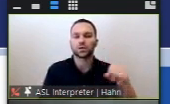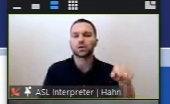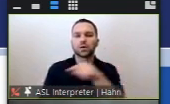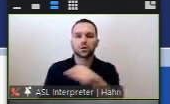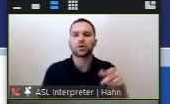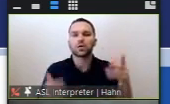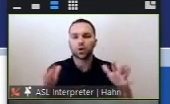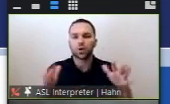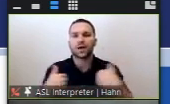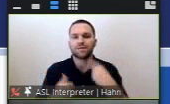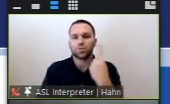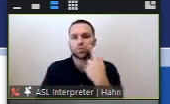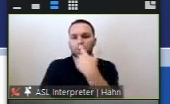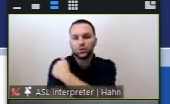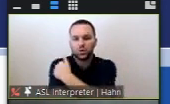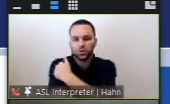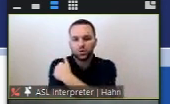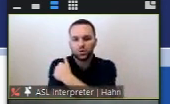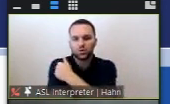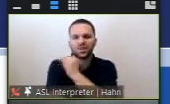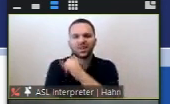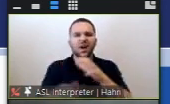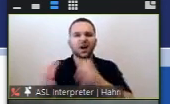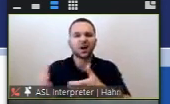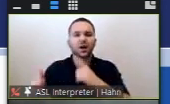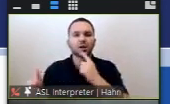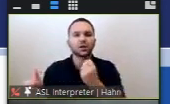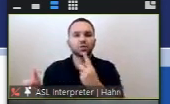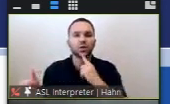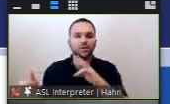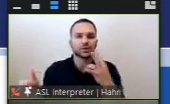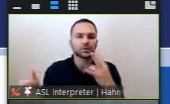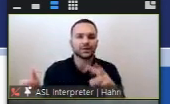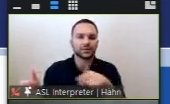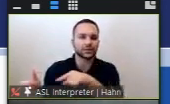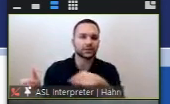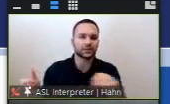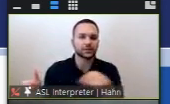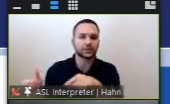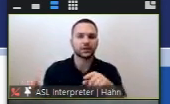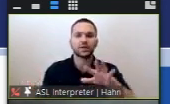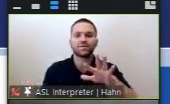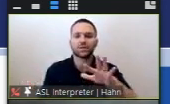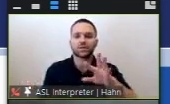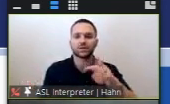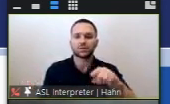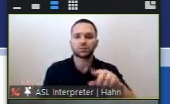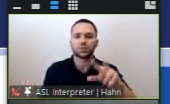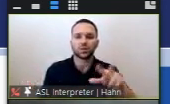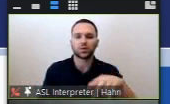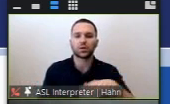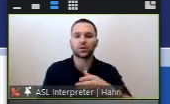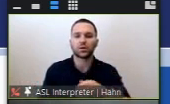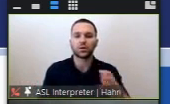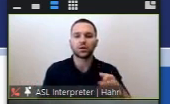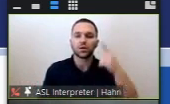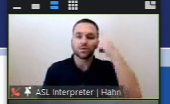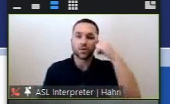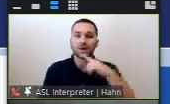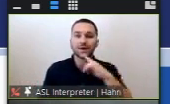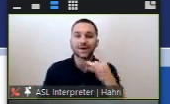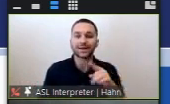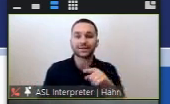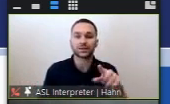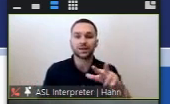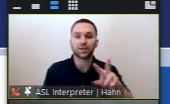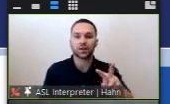see our 12 through 17-year-olds are sitting at 56.3%. We're at 65.9% for those 18 through